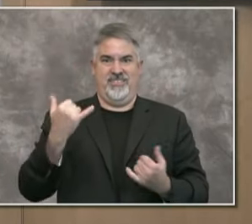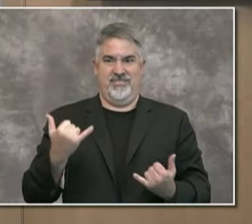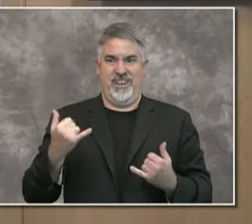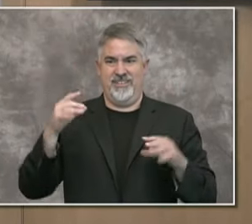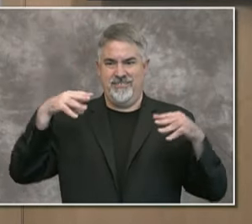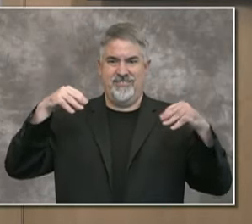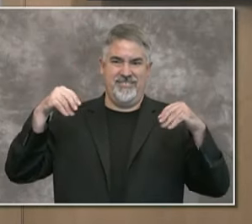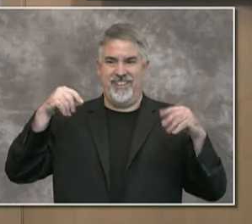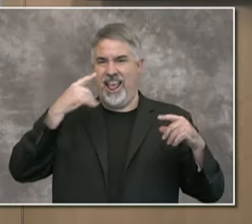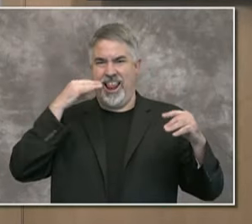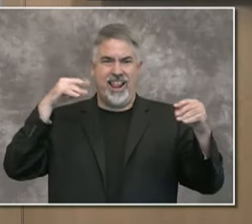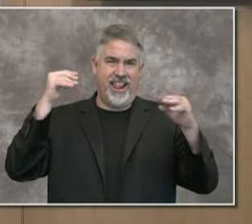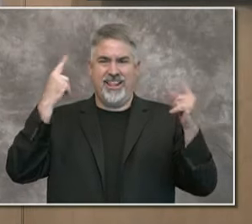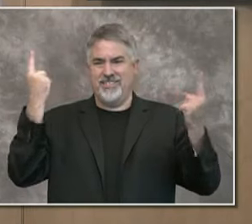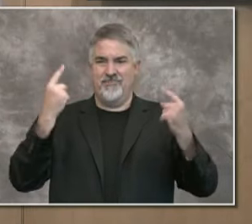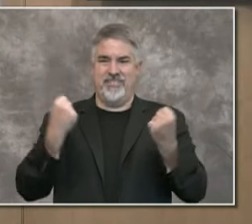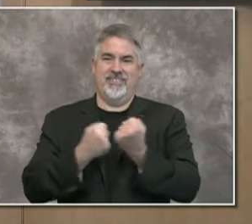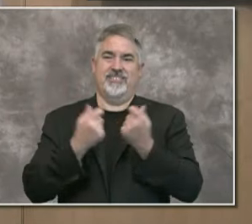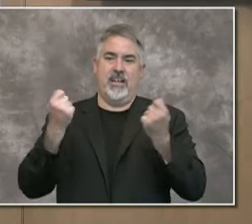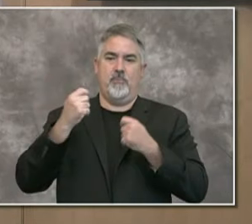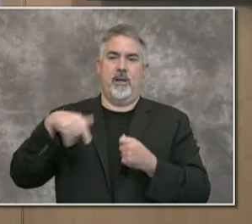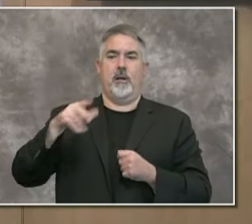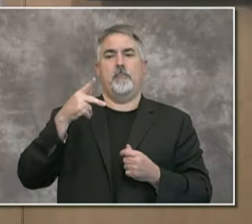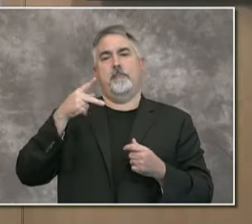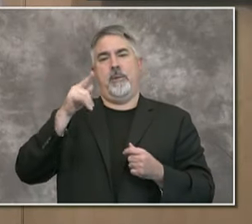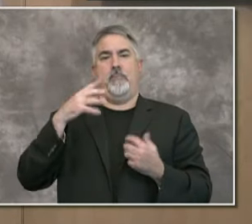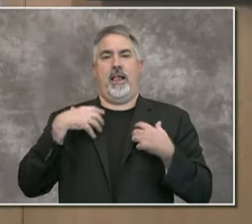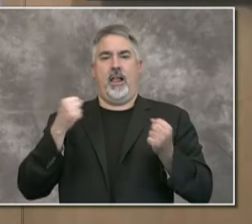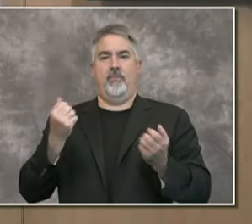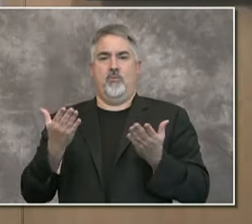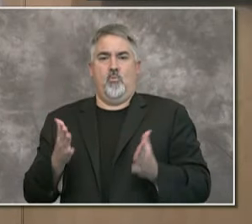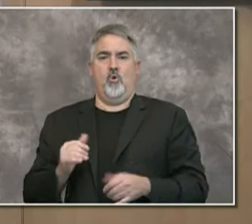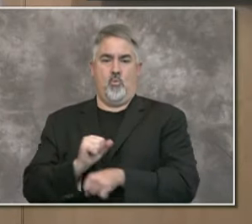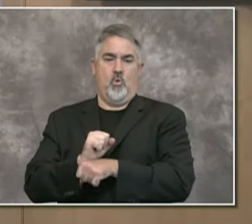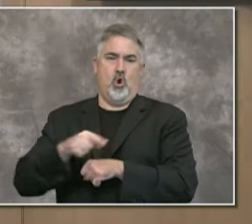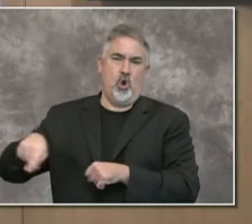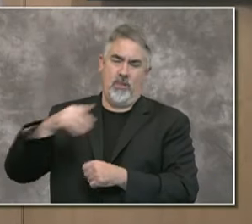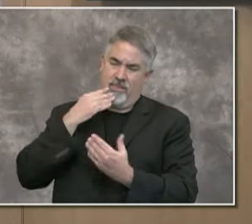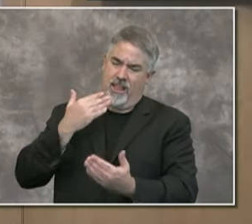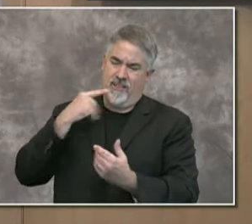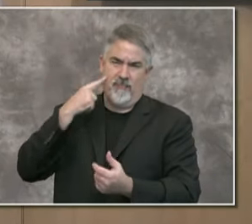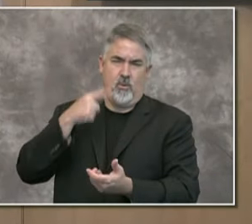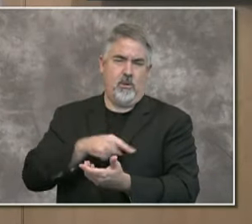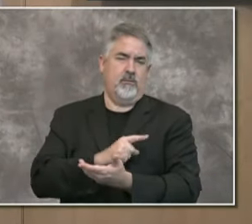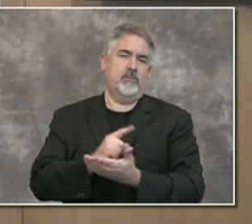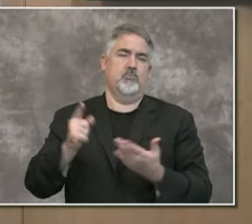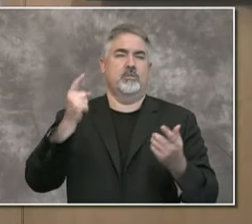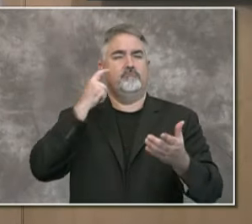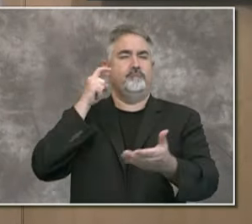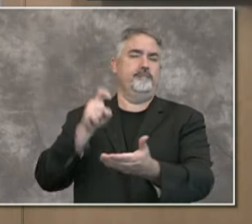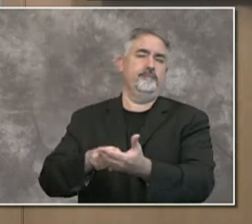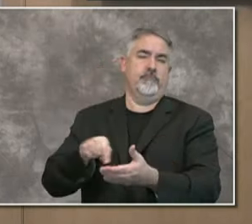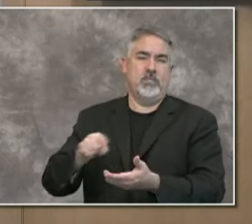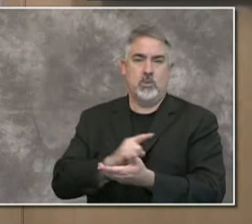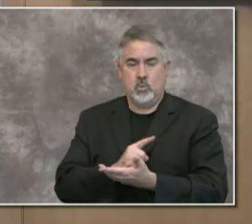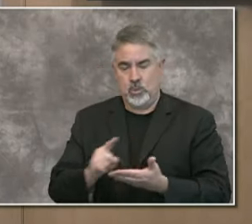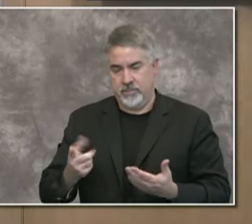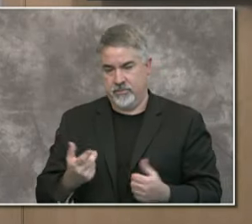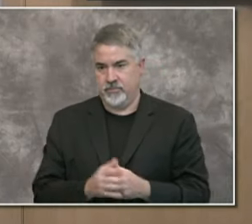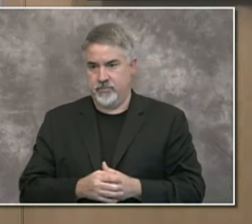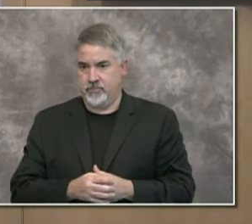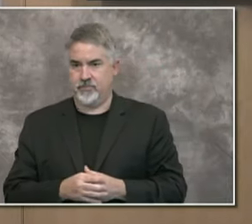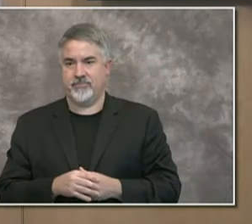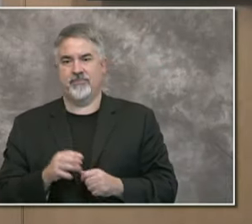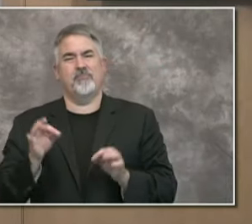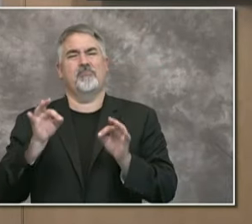amazing public health workers. Thank you, San Diegans, for everything that you're doing for this small but positive act of